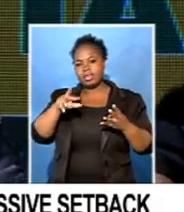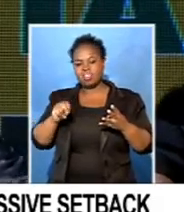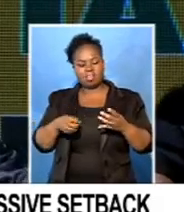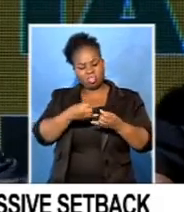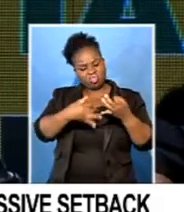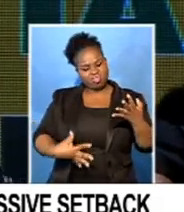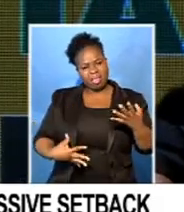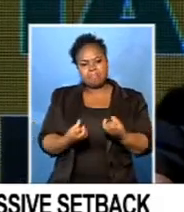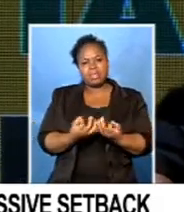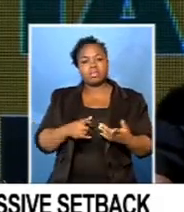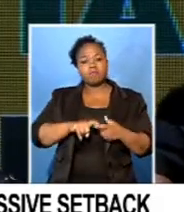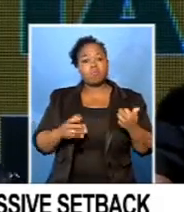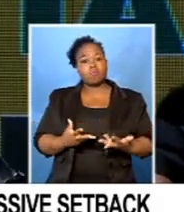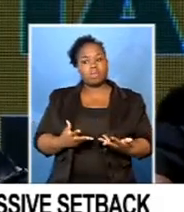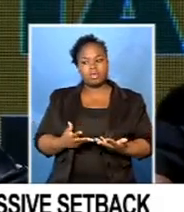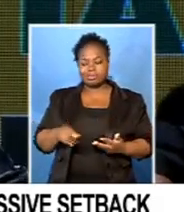and many others.